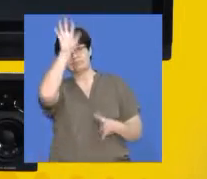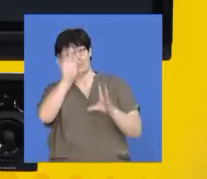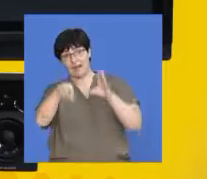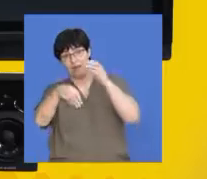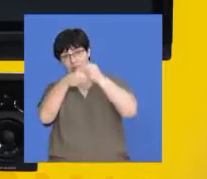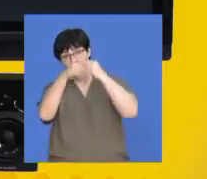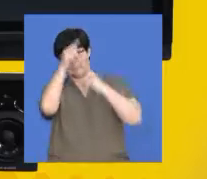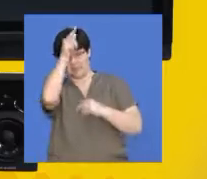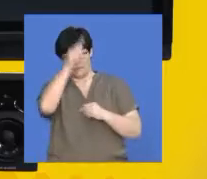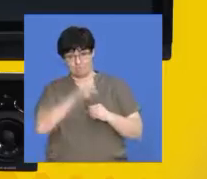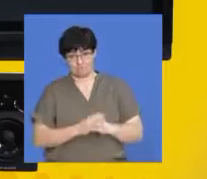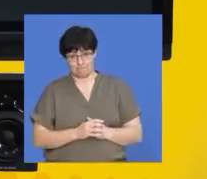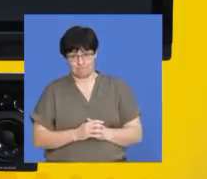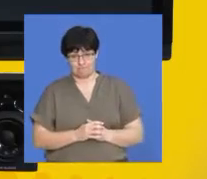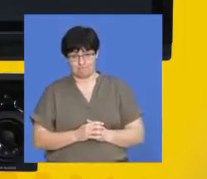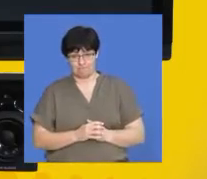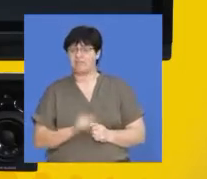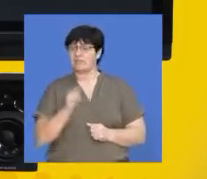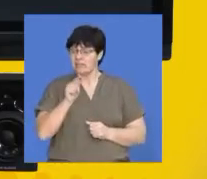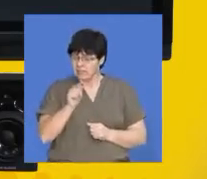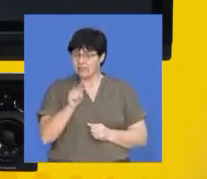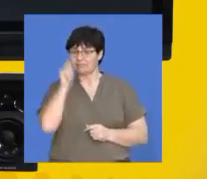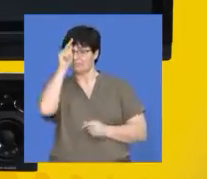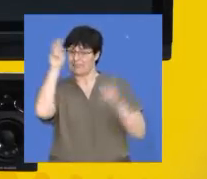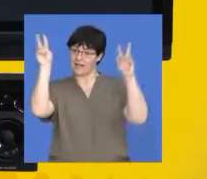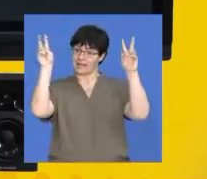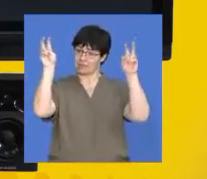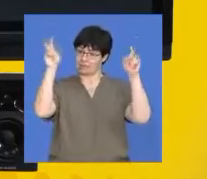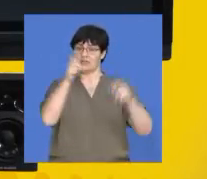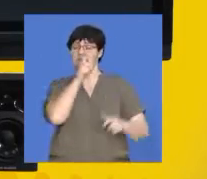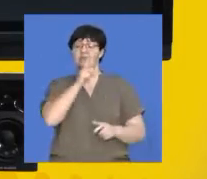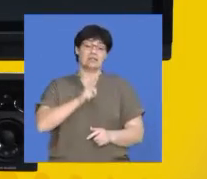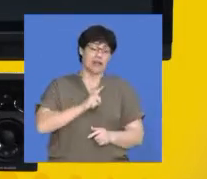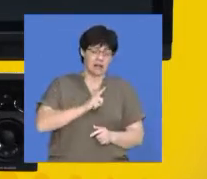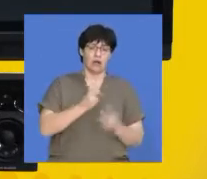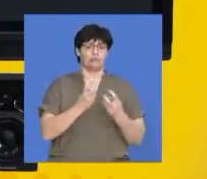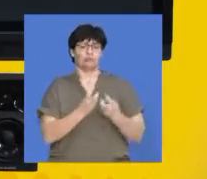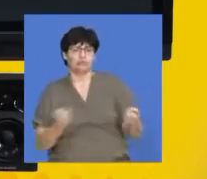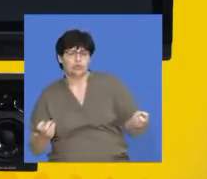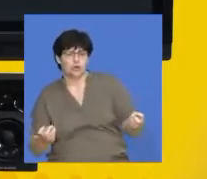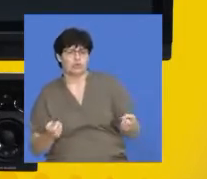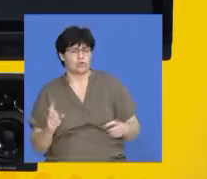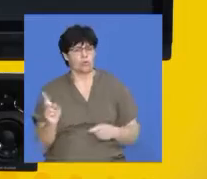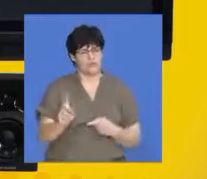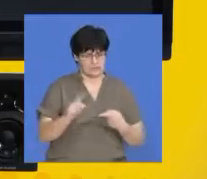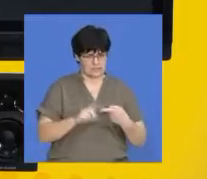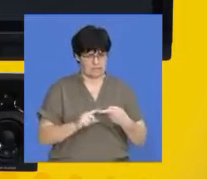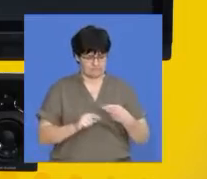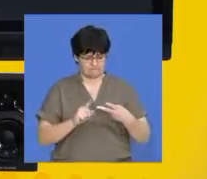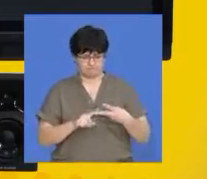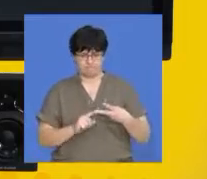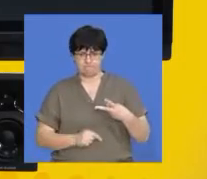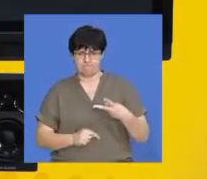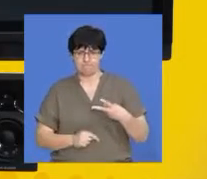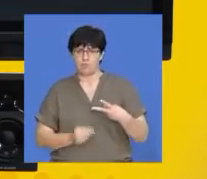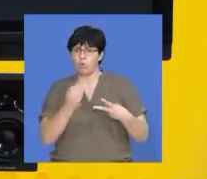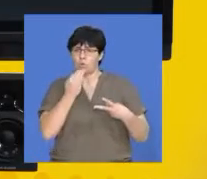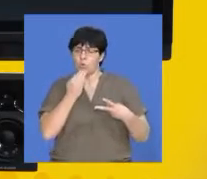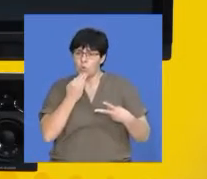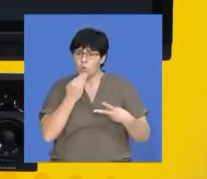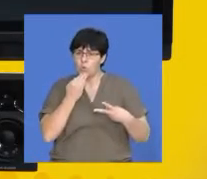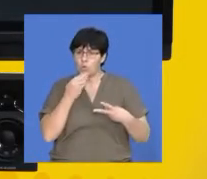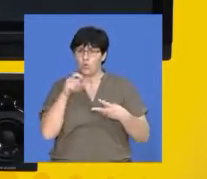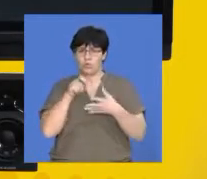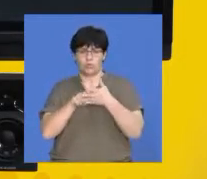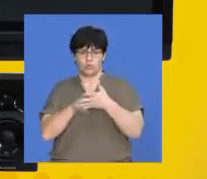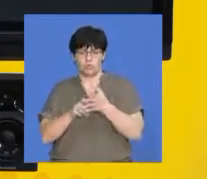found in that caption. That caption tells you what the source is about. Okay? It also tells you who made it,